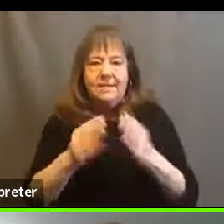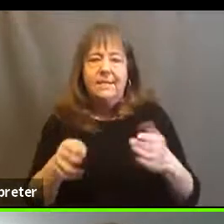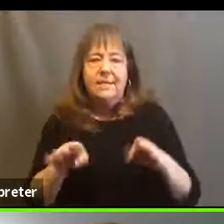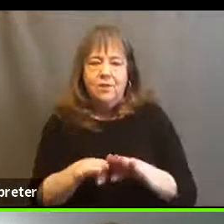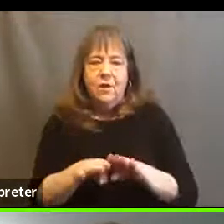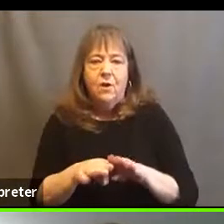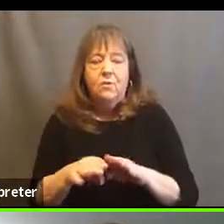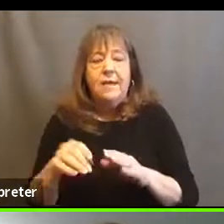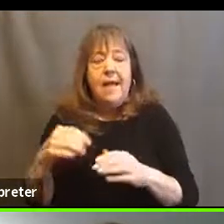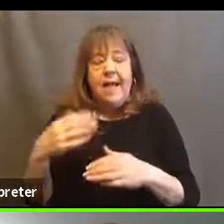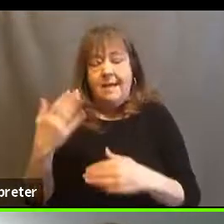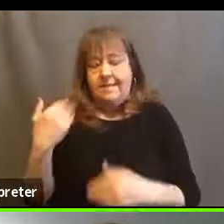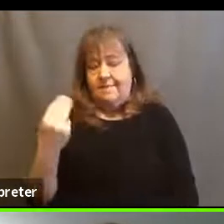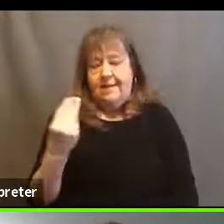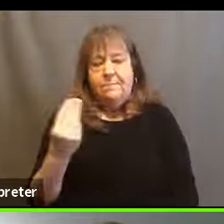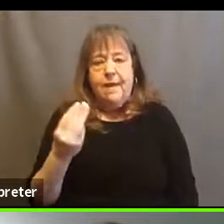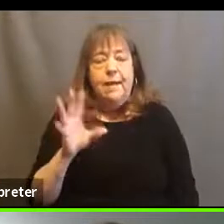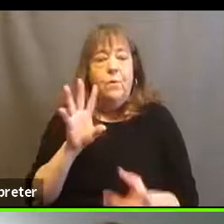given a total of